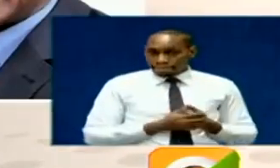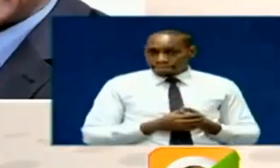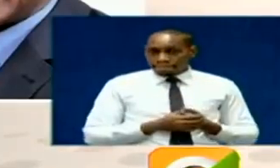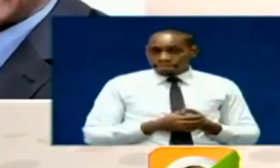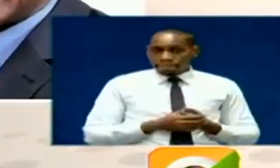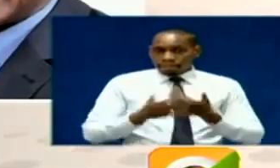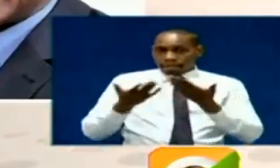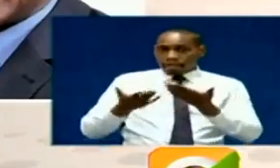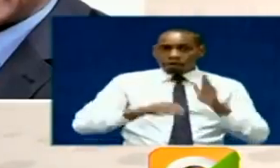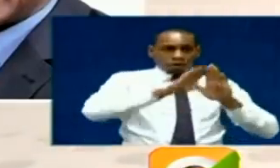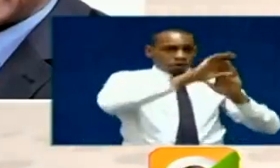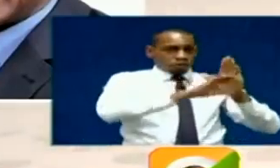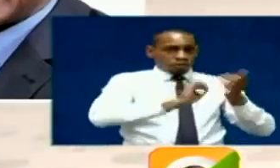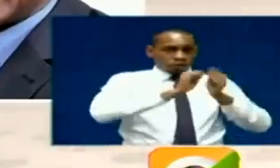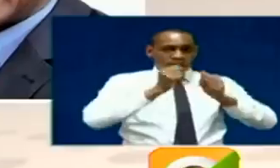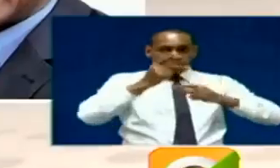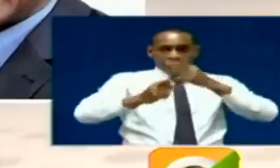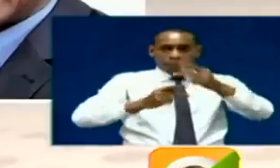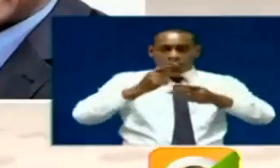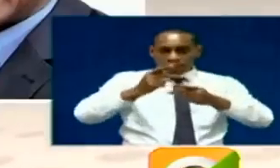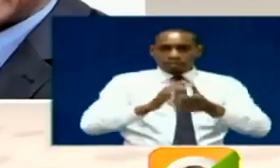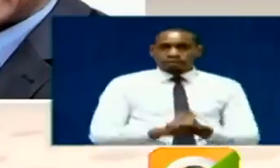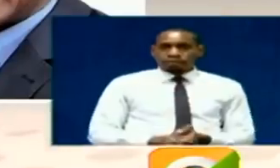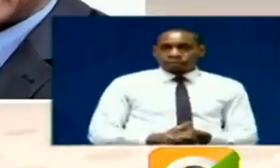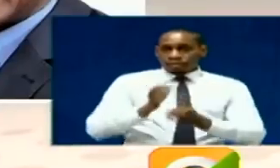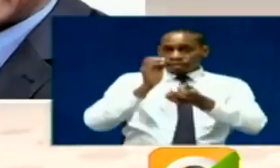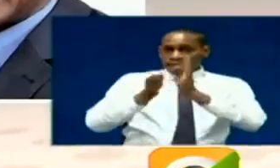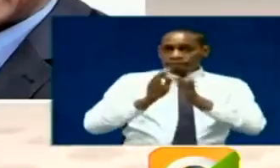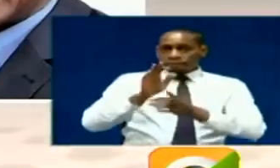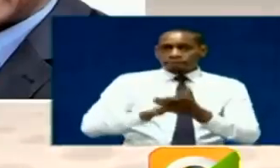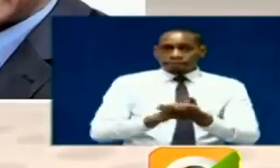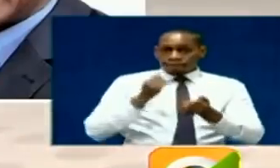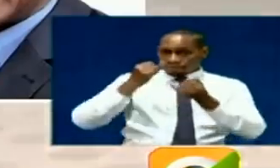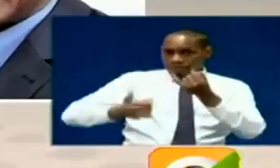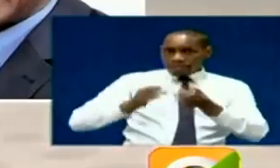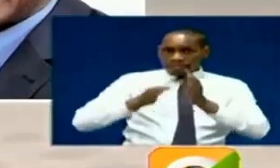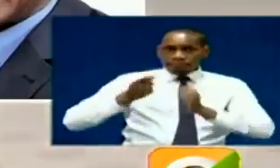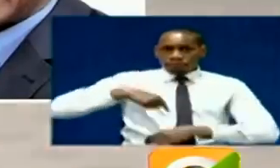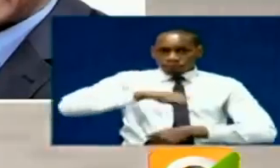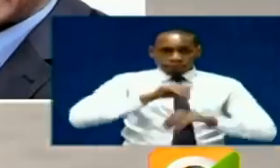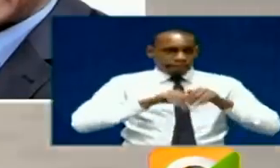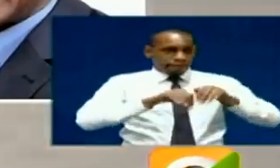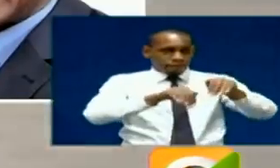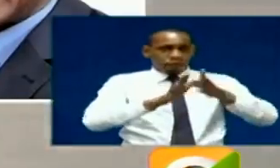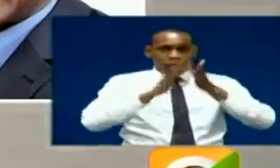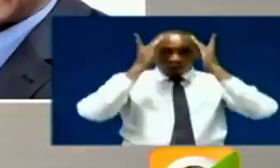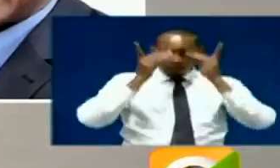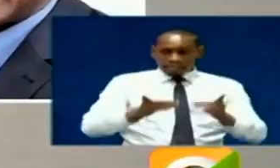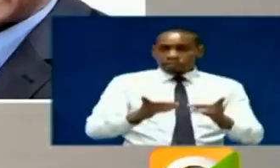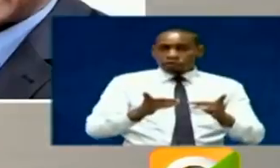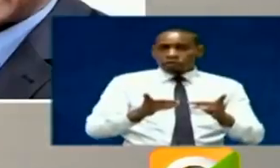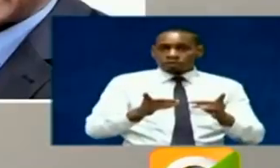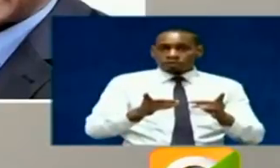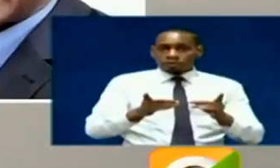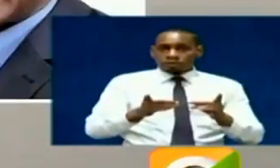on how the Kozo reform process has been going on in Kenya. If we were to follow the decision in